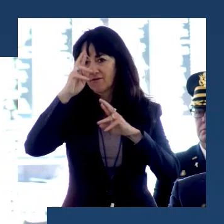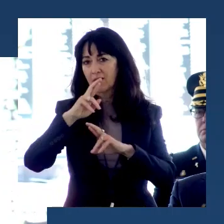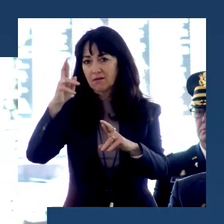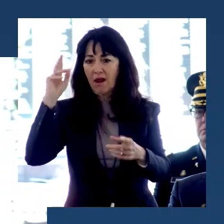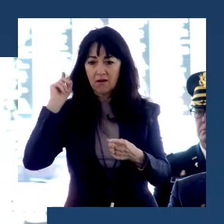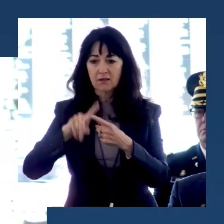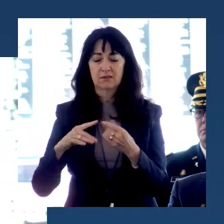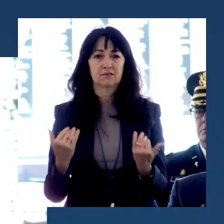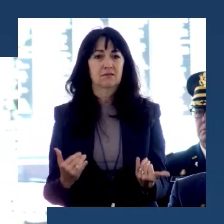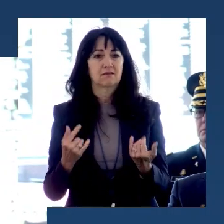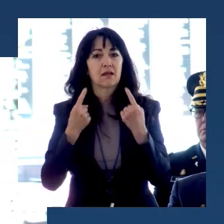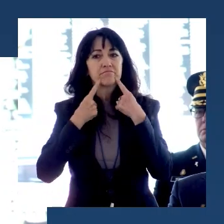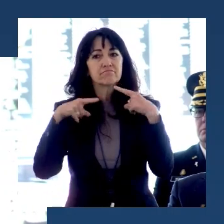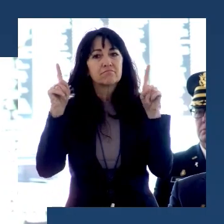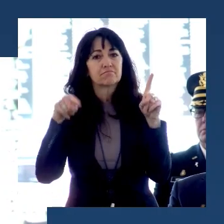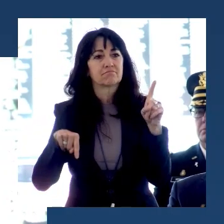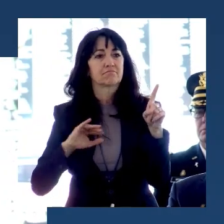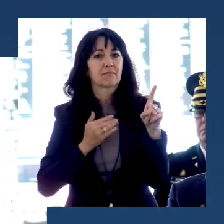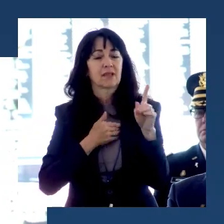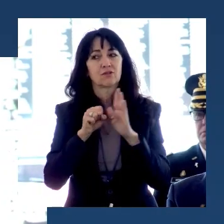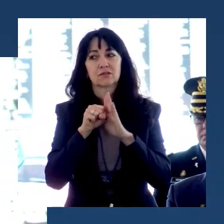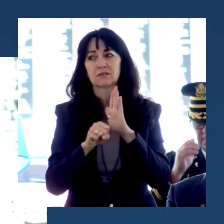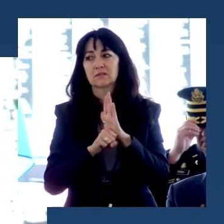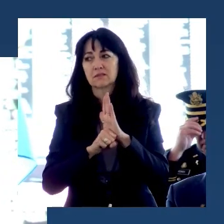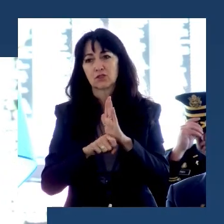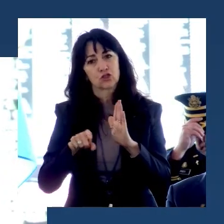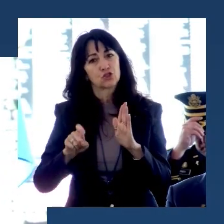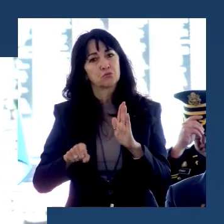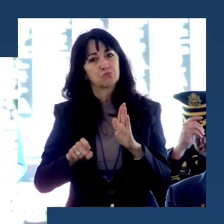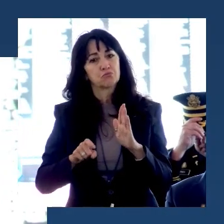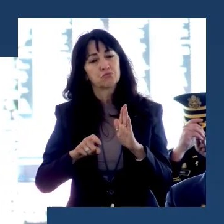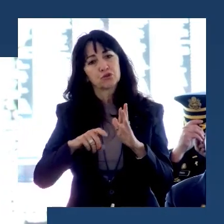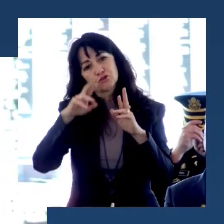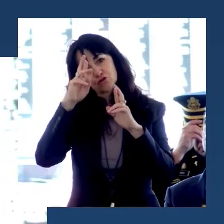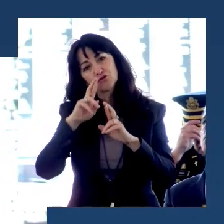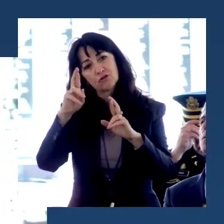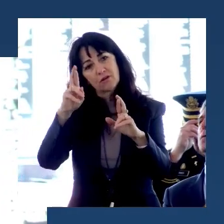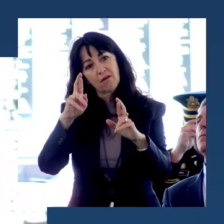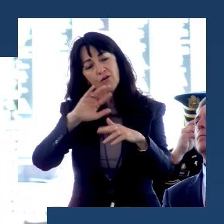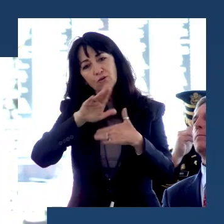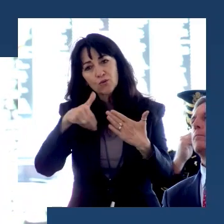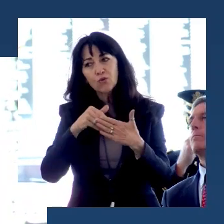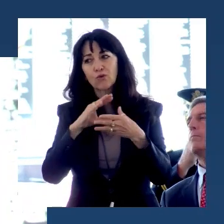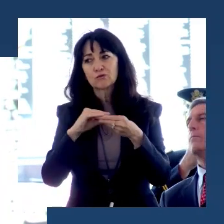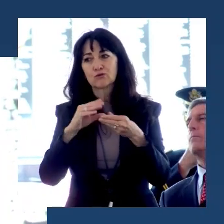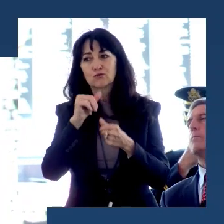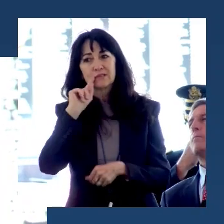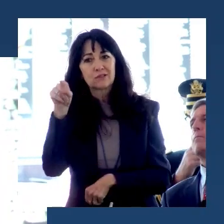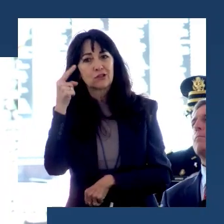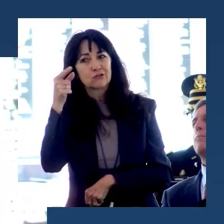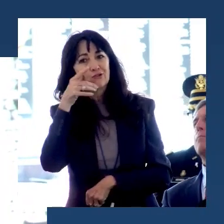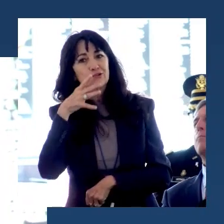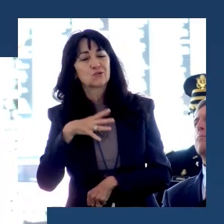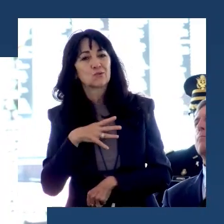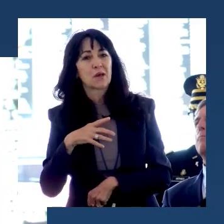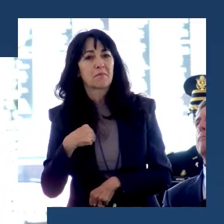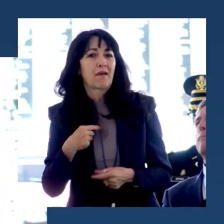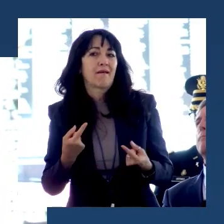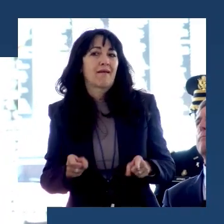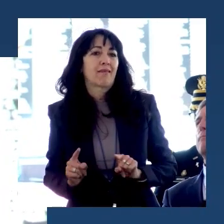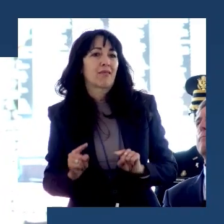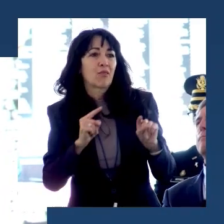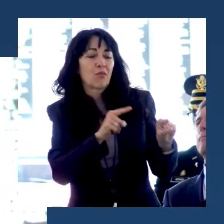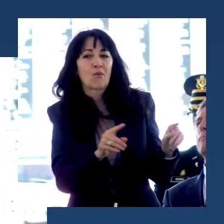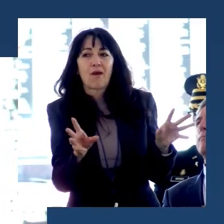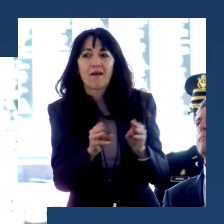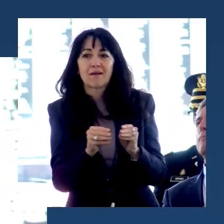as a state. But we should be honoring all of our stories, not just the women's stories. I just happened to be at a conference with